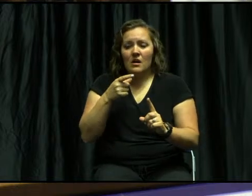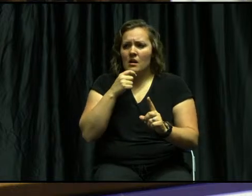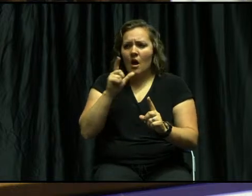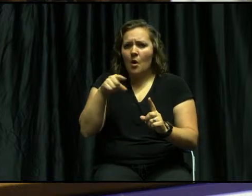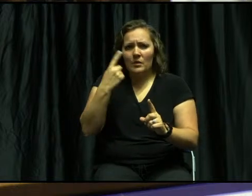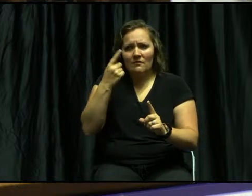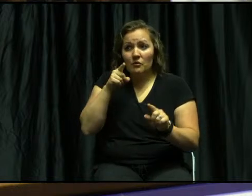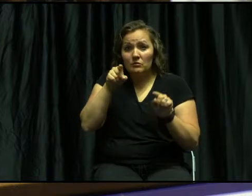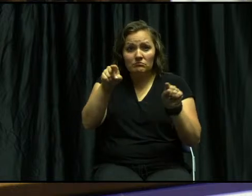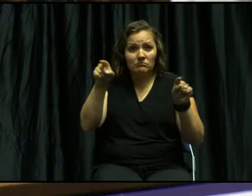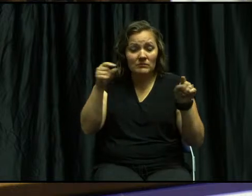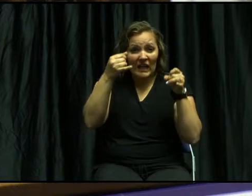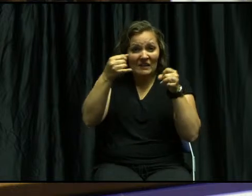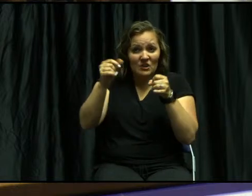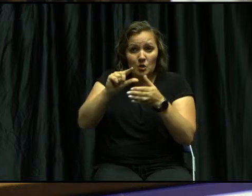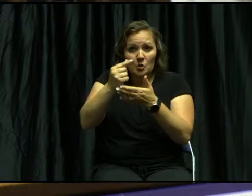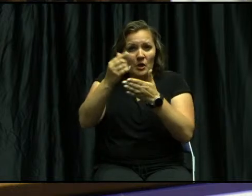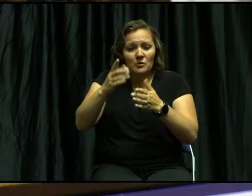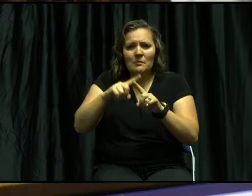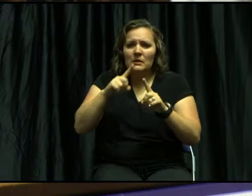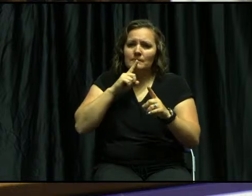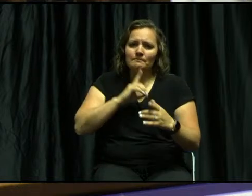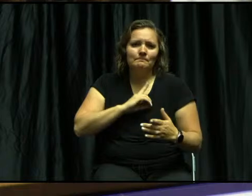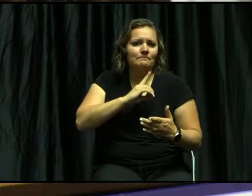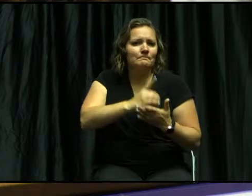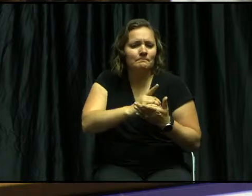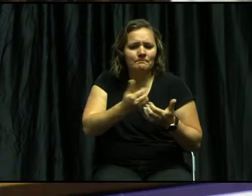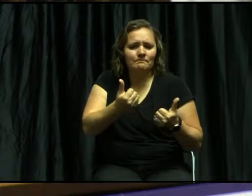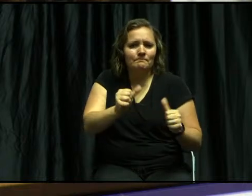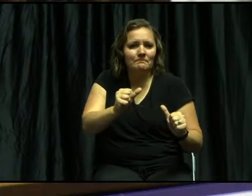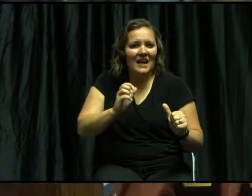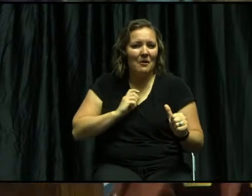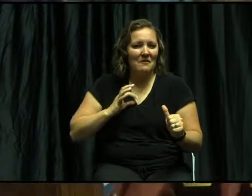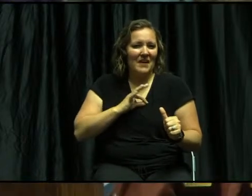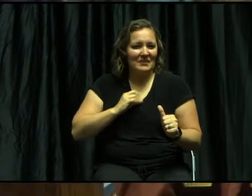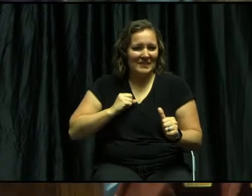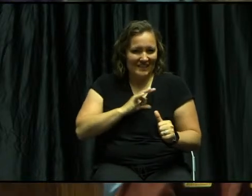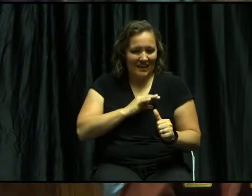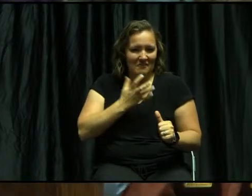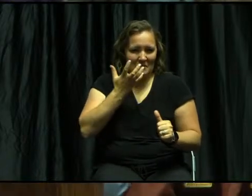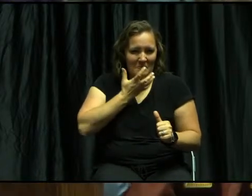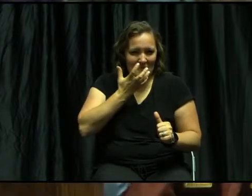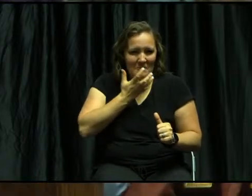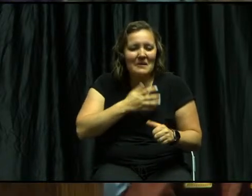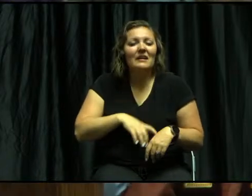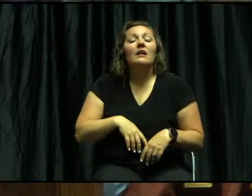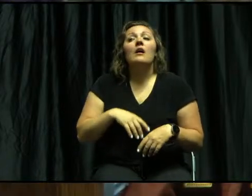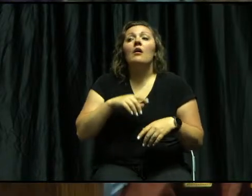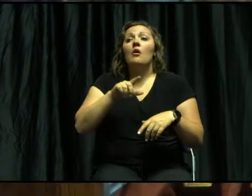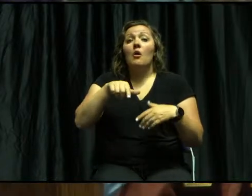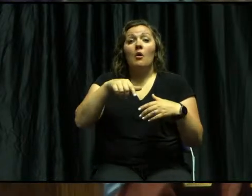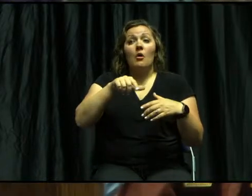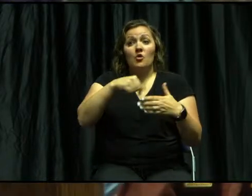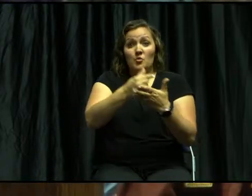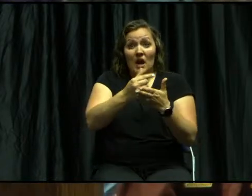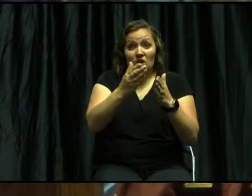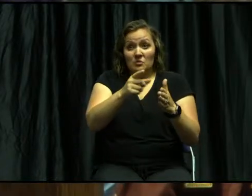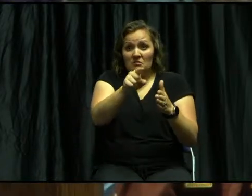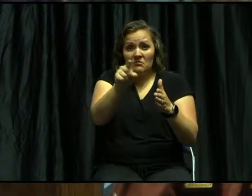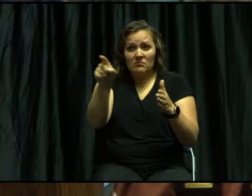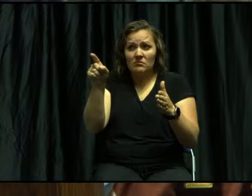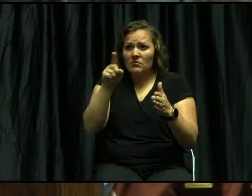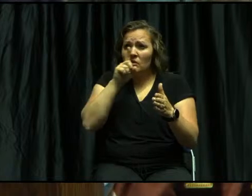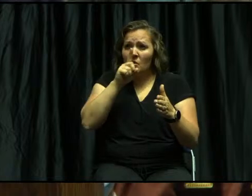graduates, but to the dedication and effort of our faculty and staff. To each graduate, that means you are embarking